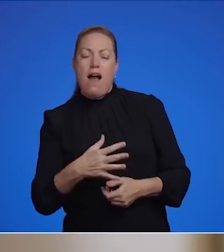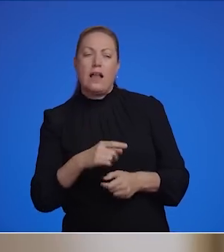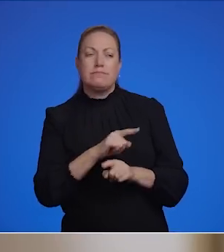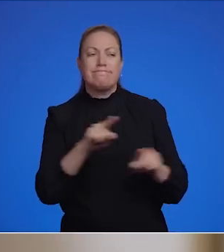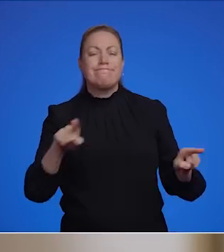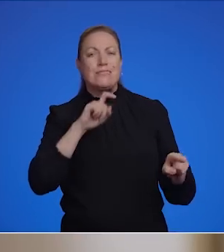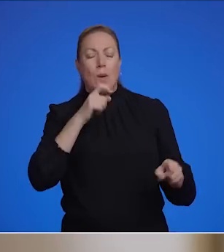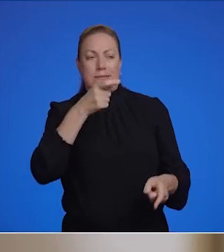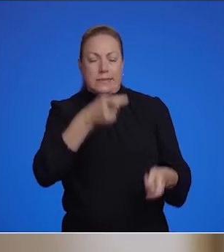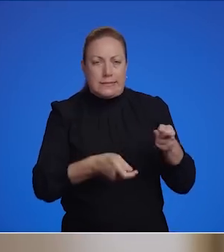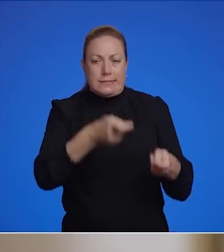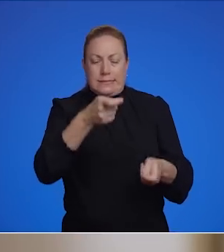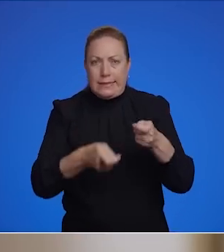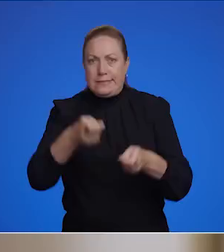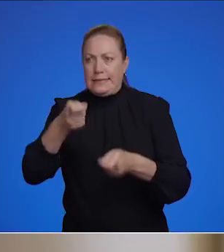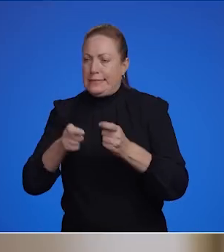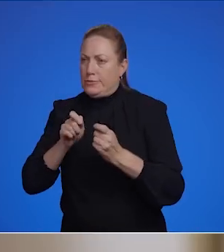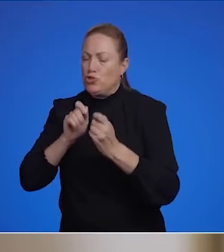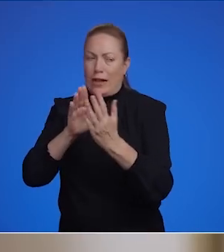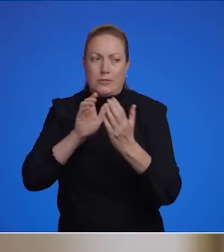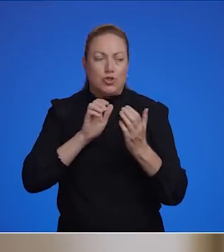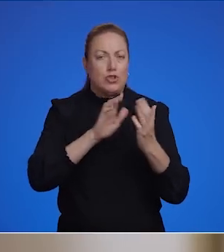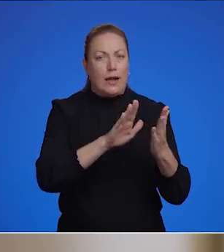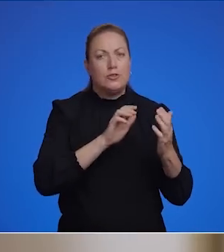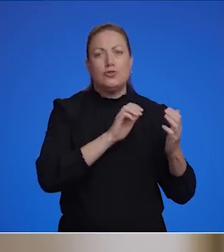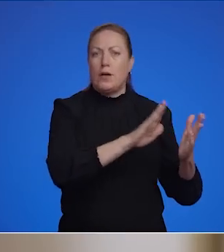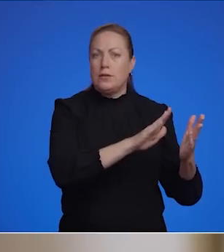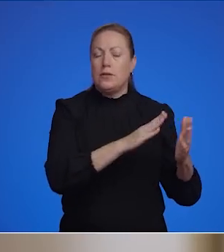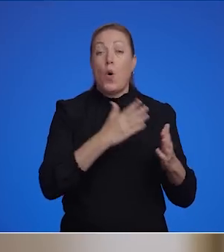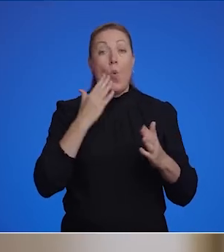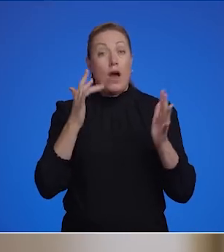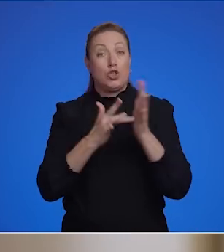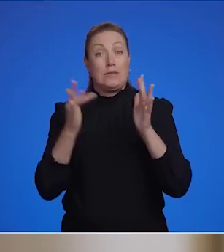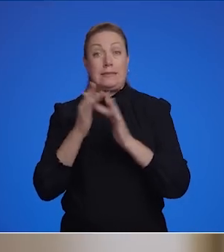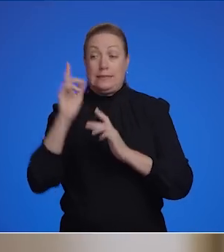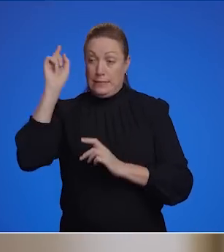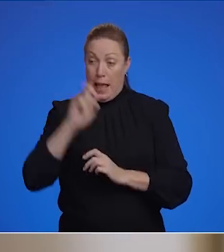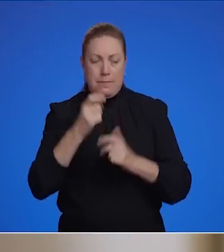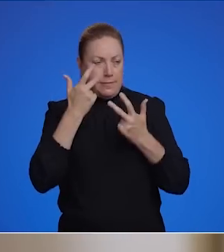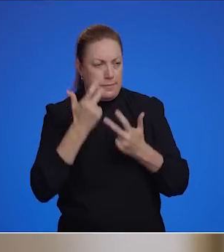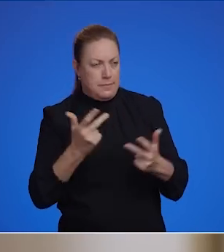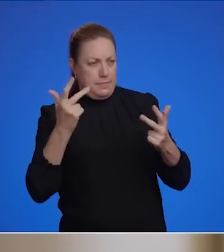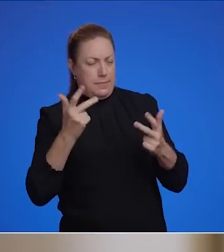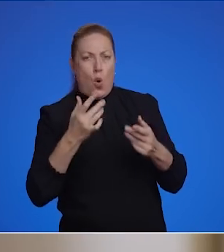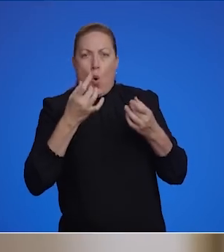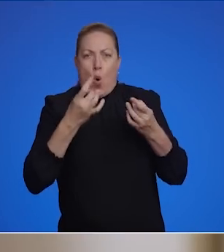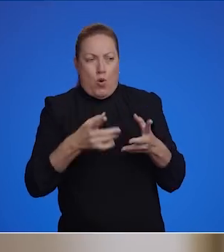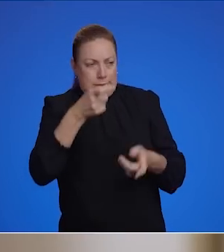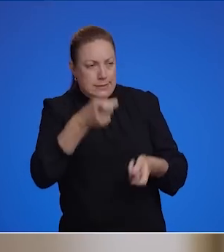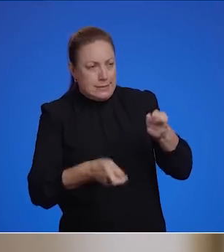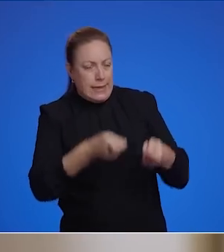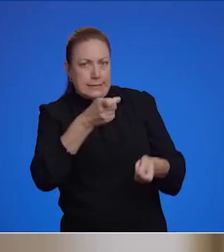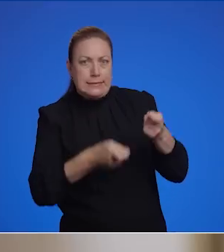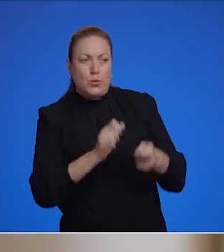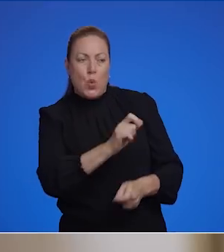that when Jesus Christ is revealed, your faith will have been tested and proved like gold. Only it